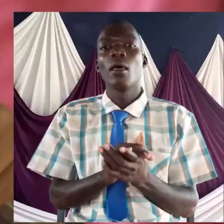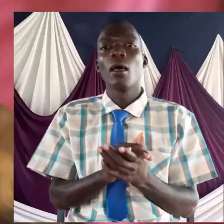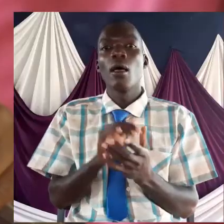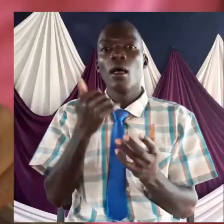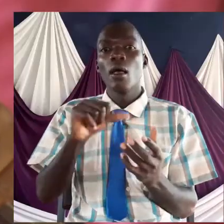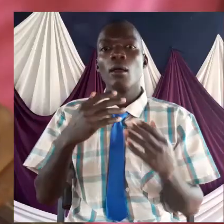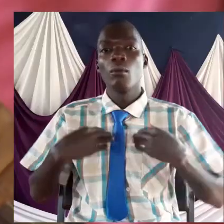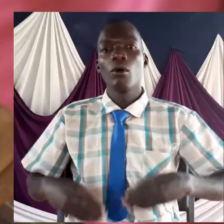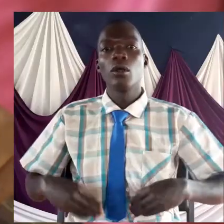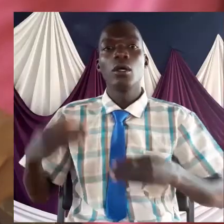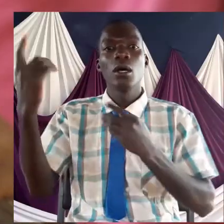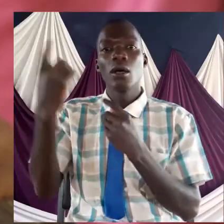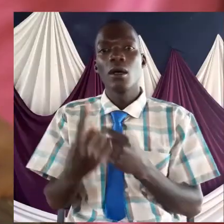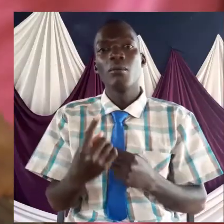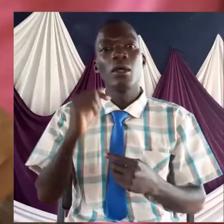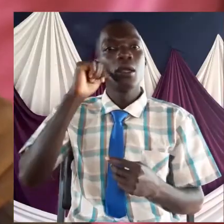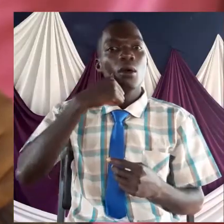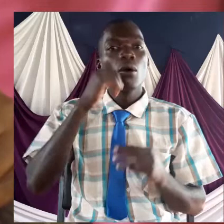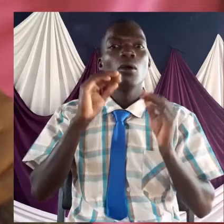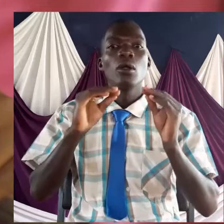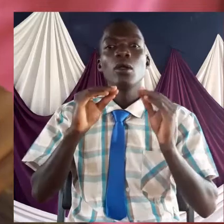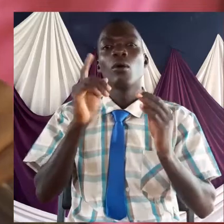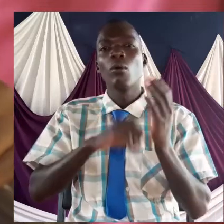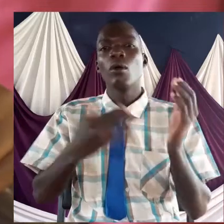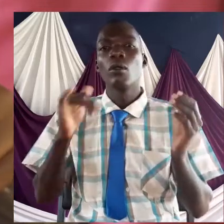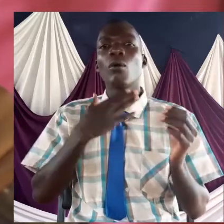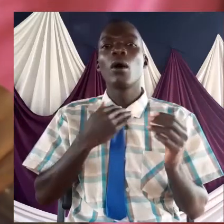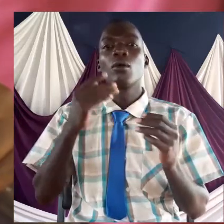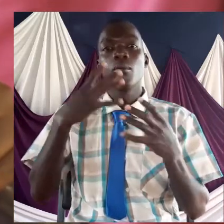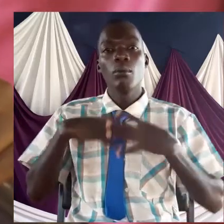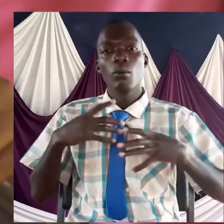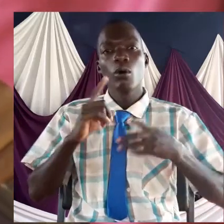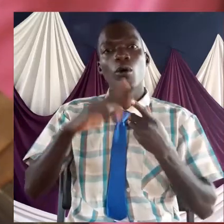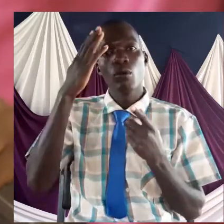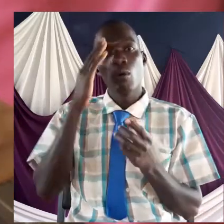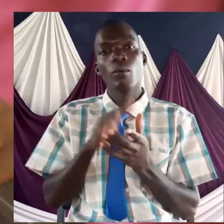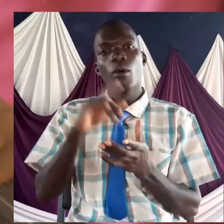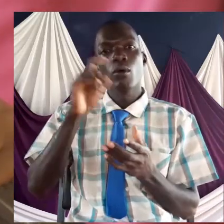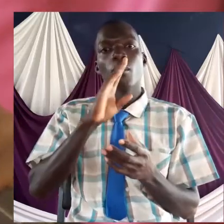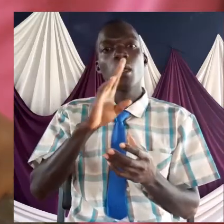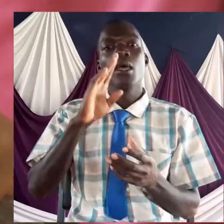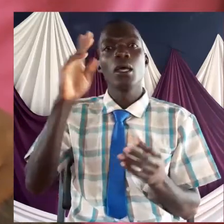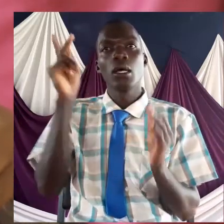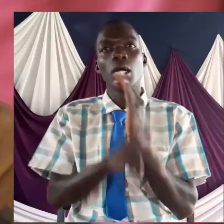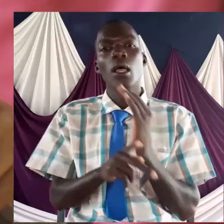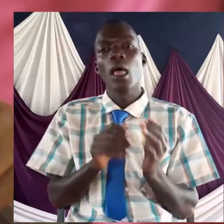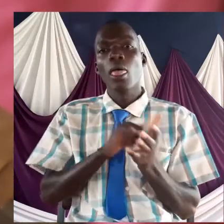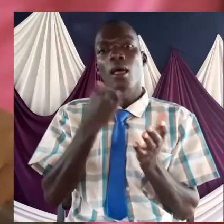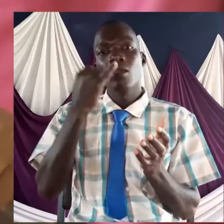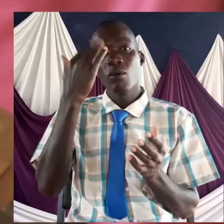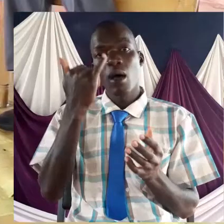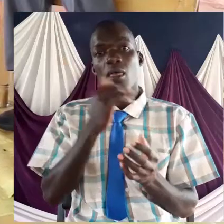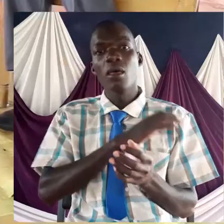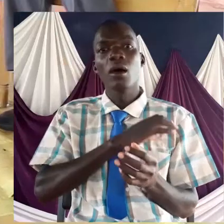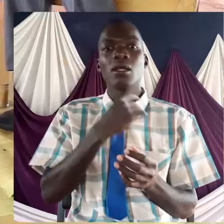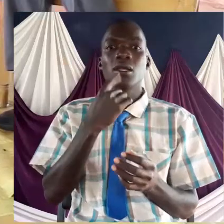up with a new teaching from what they wanted the people to know, yes, would be persecuted. Mm-hmm. That is what